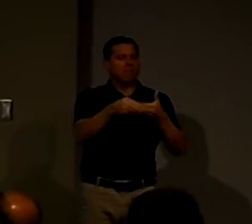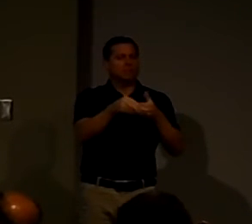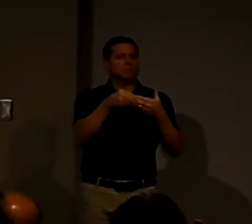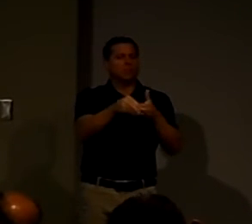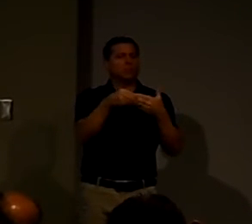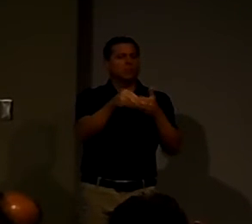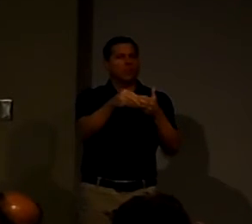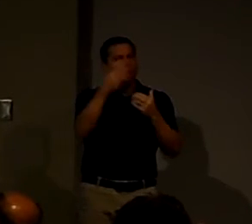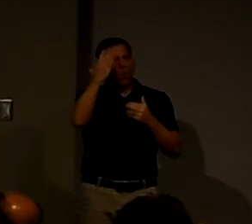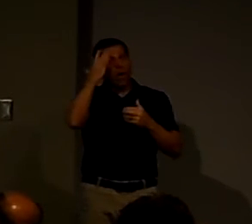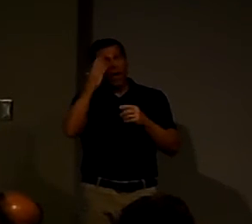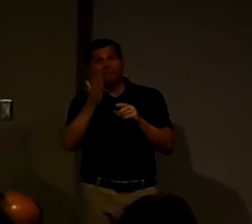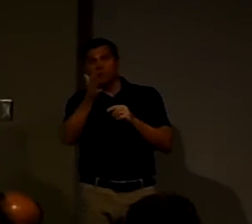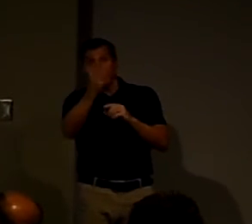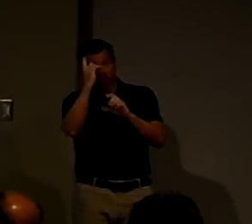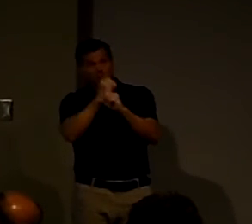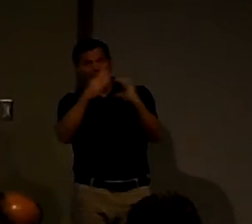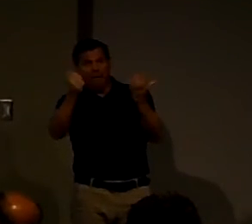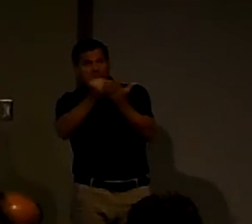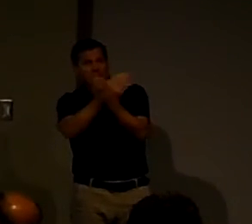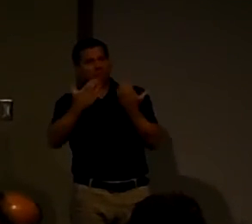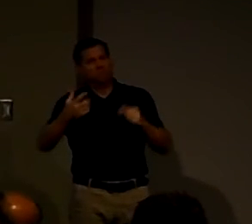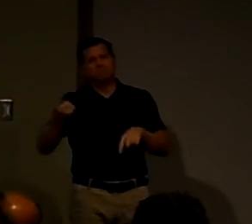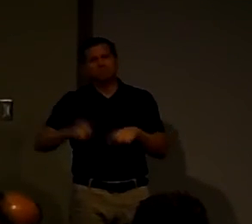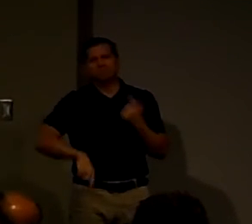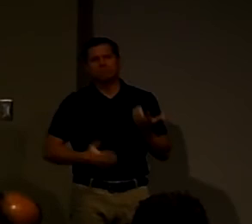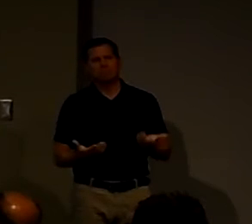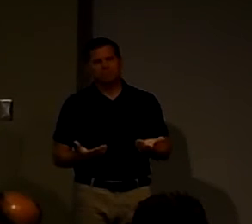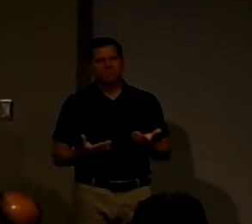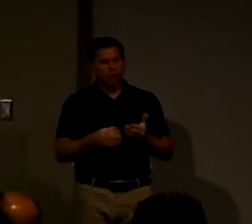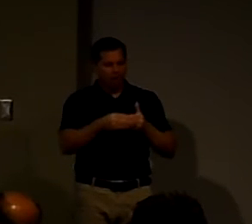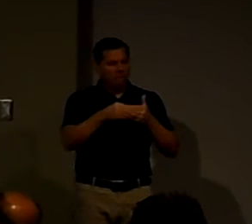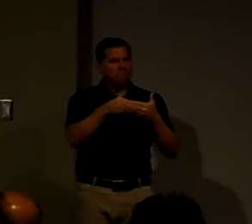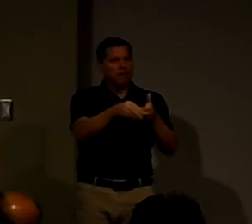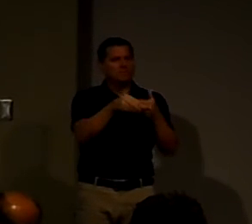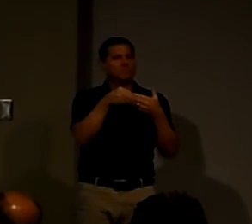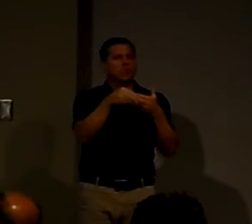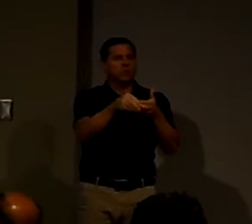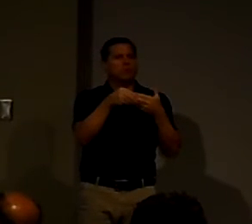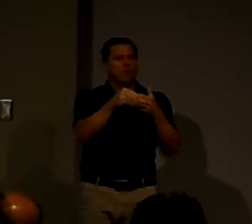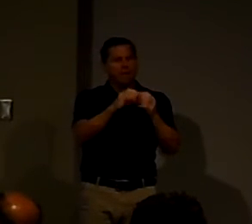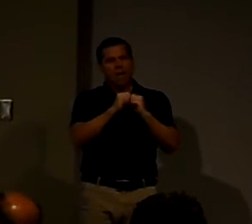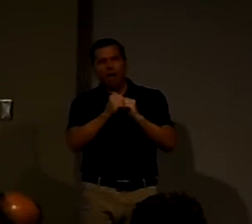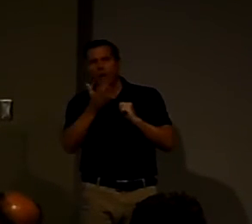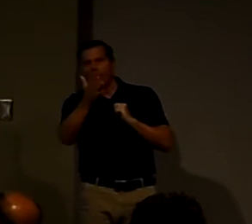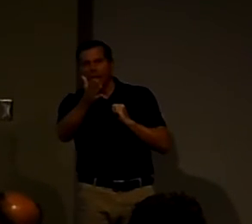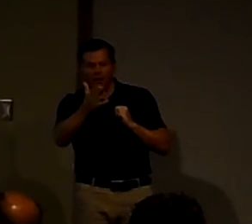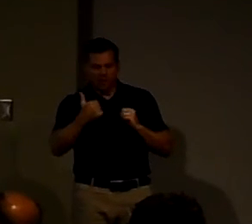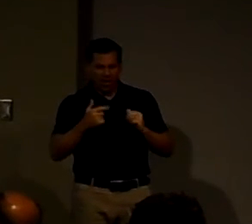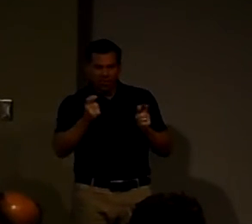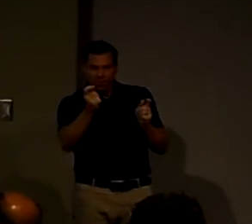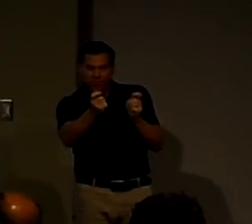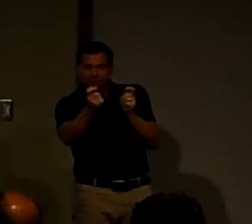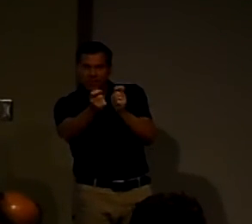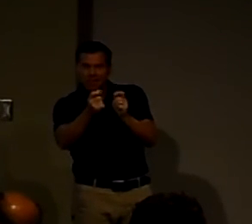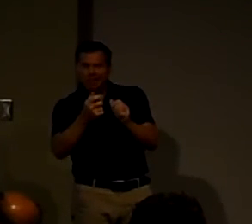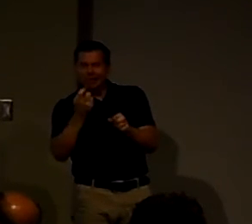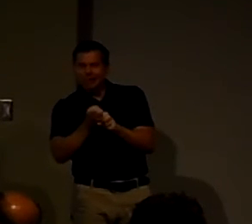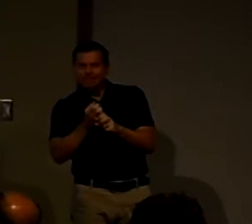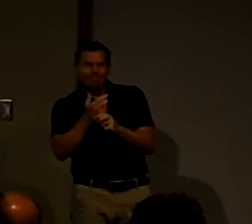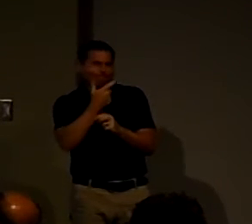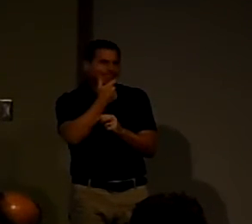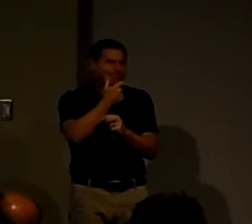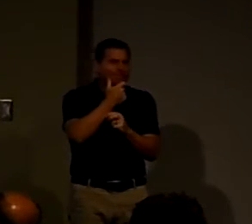don't know the future. And he did, you know, it was a great discussion about the changes that are very hard to predict right now. We do need to have